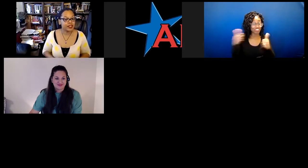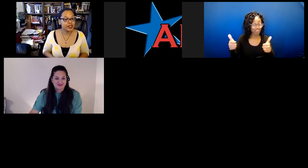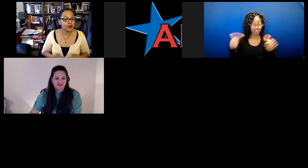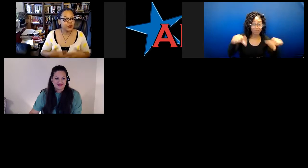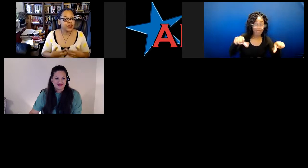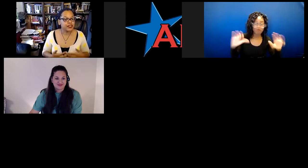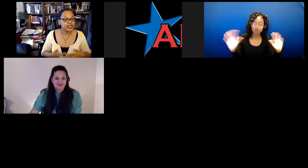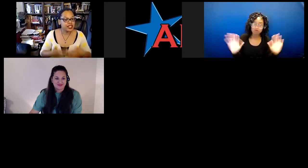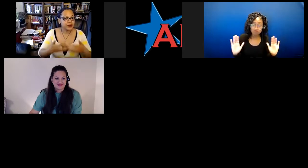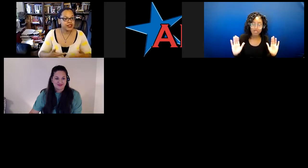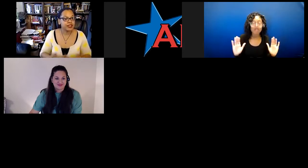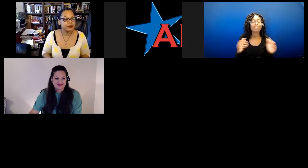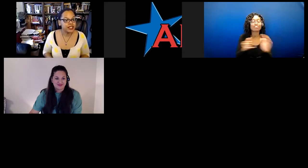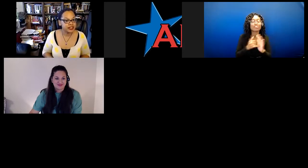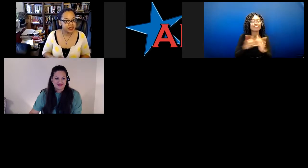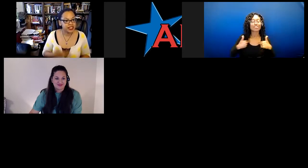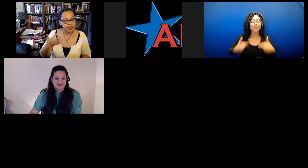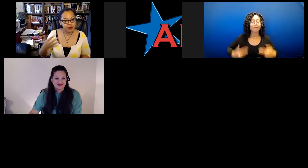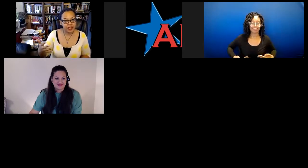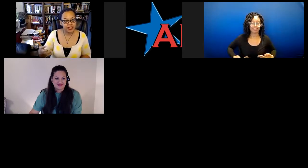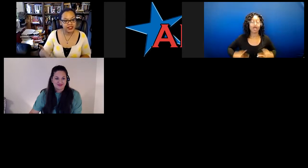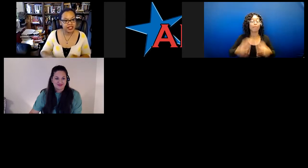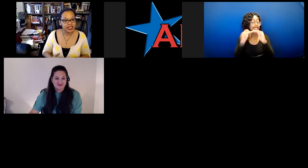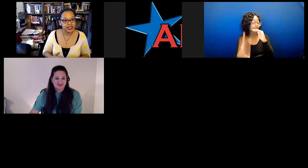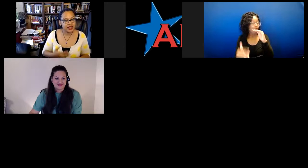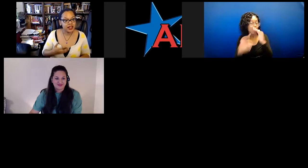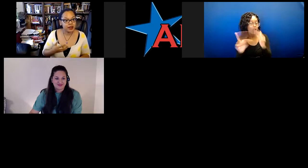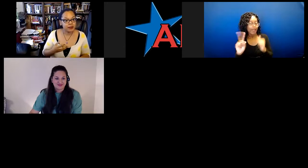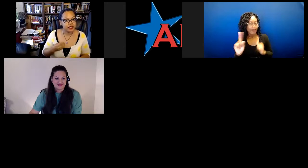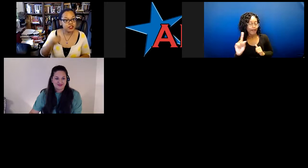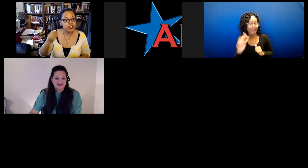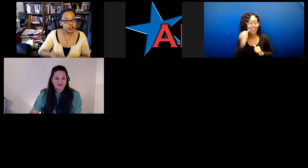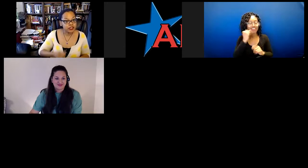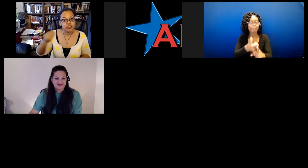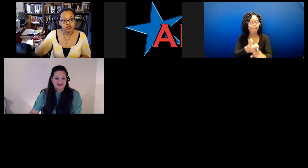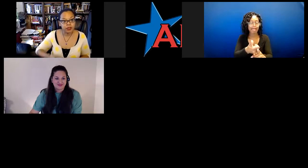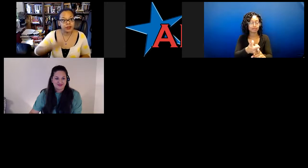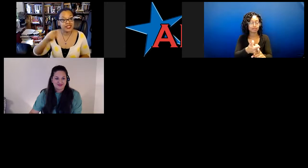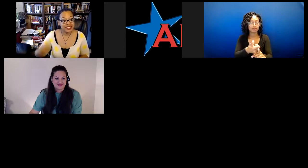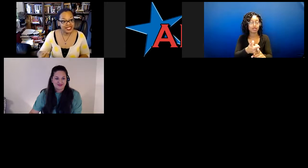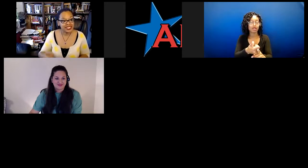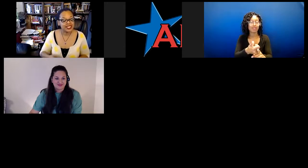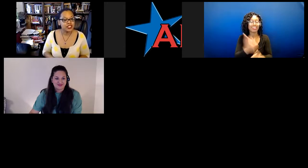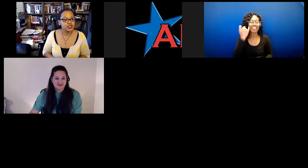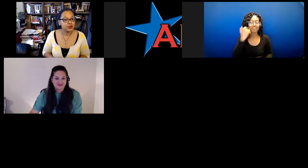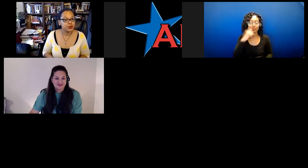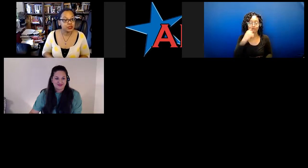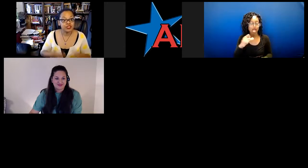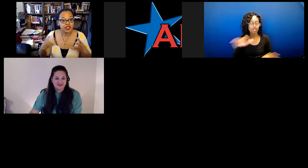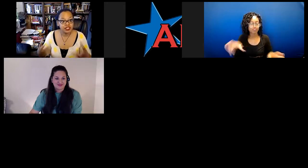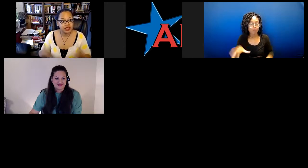thing. Where the inequity comes in is then the impacts, and then not doing what is needed